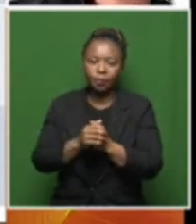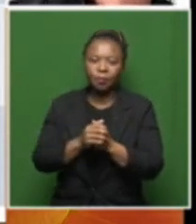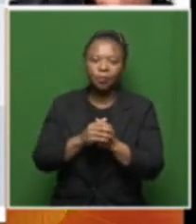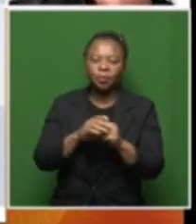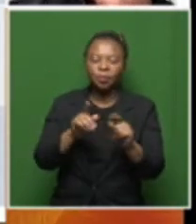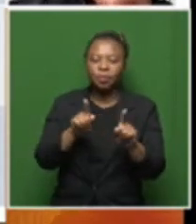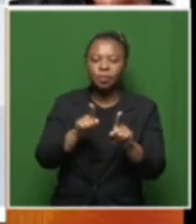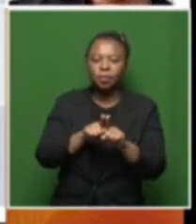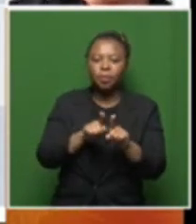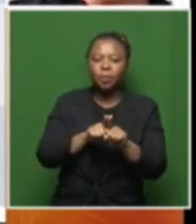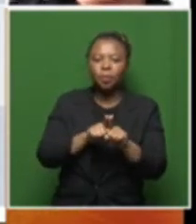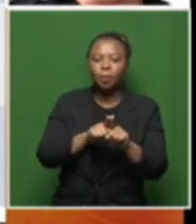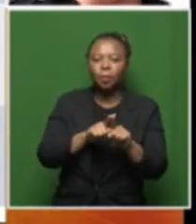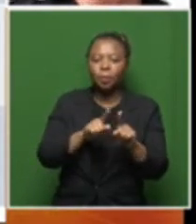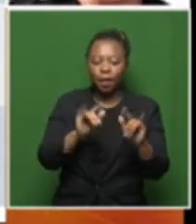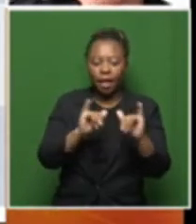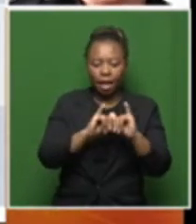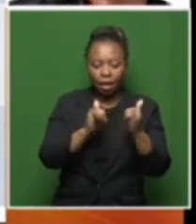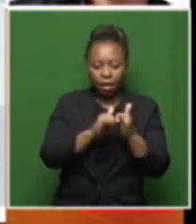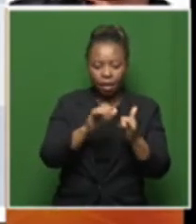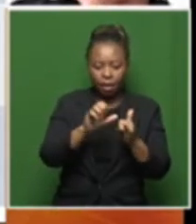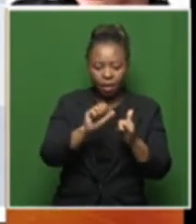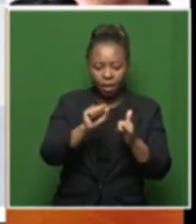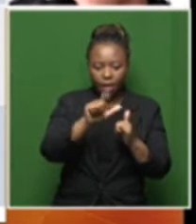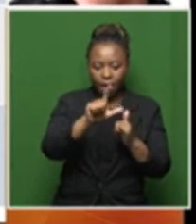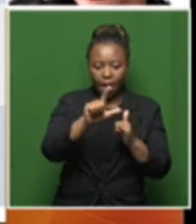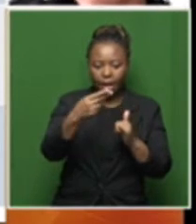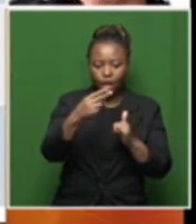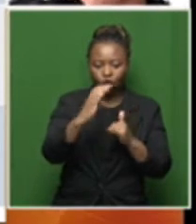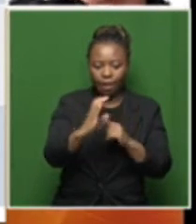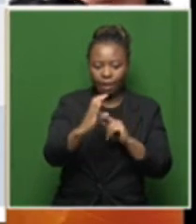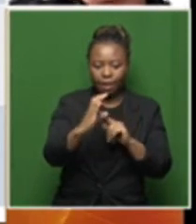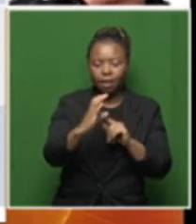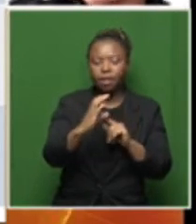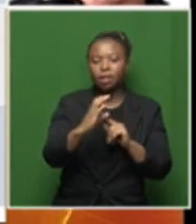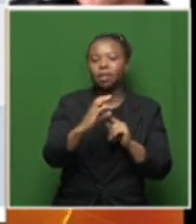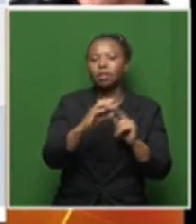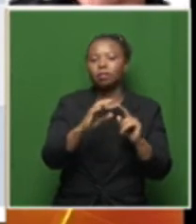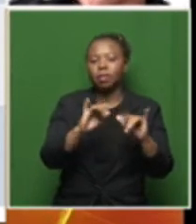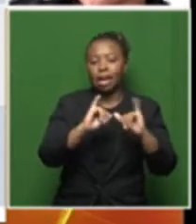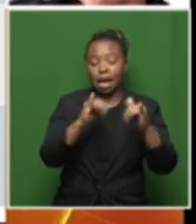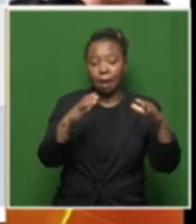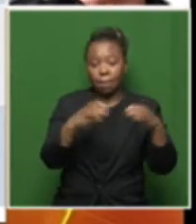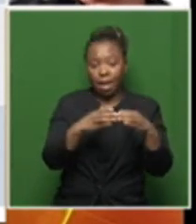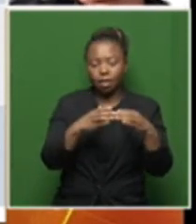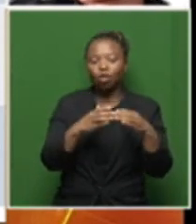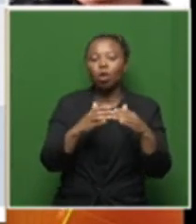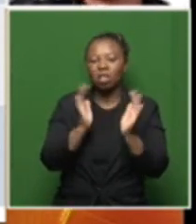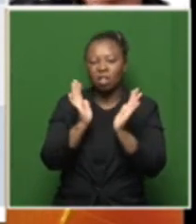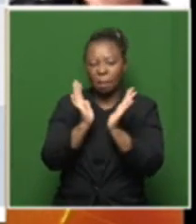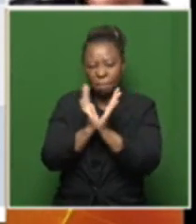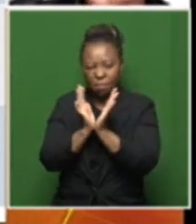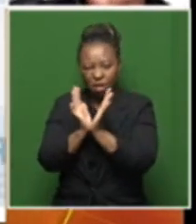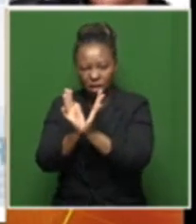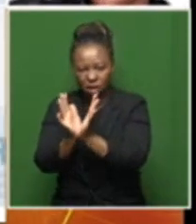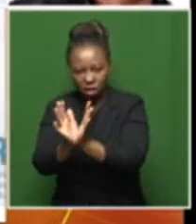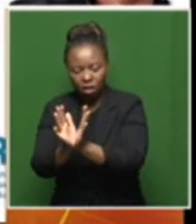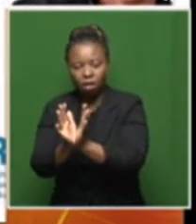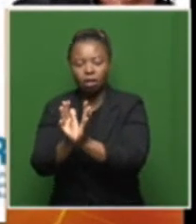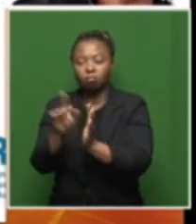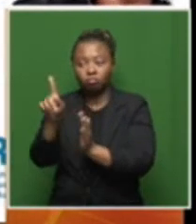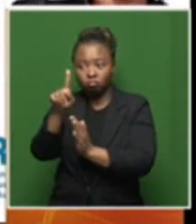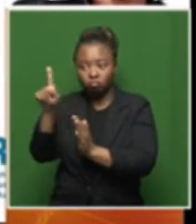LAC Pharmaceuticals for Sinopharm. And these meetings continue to be available to the